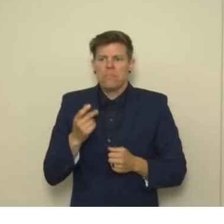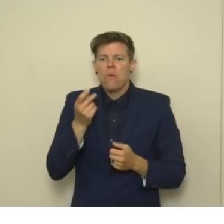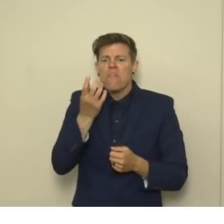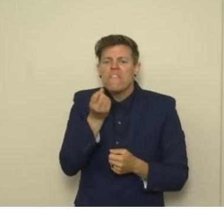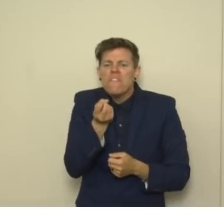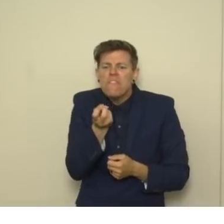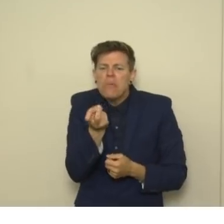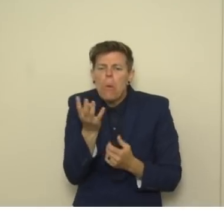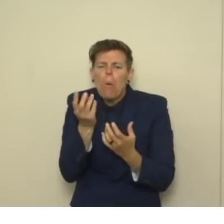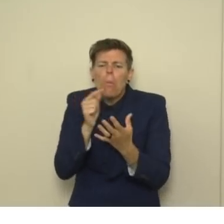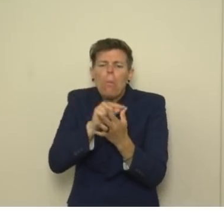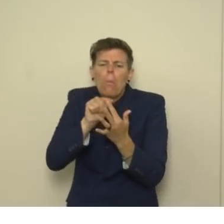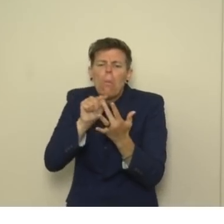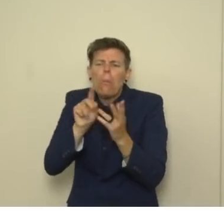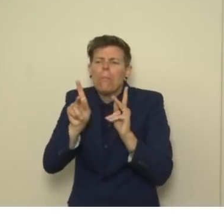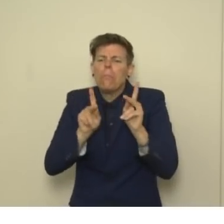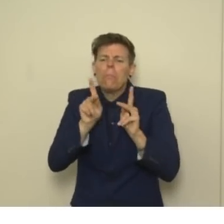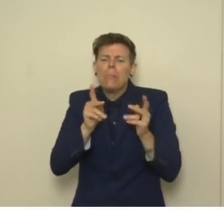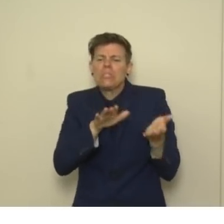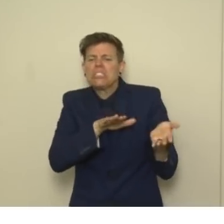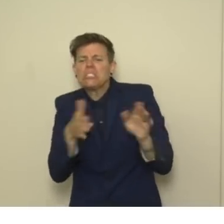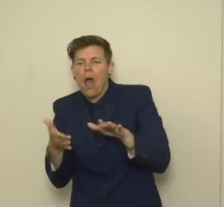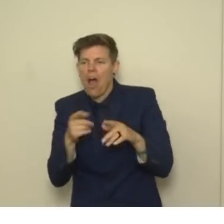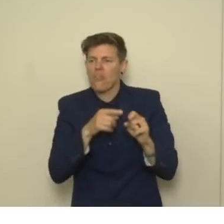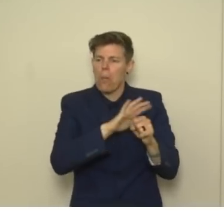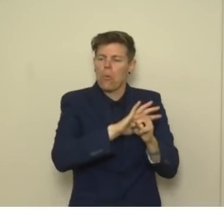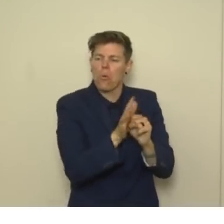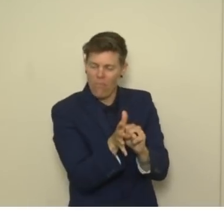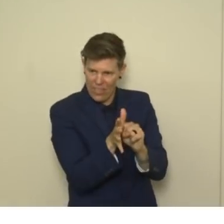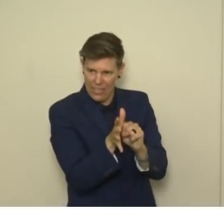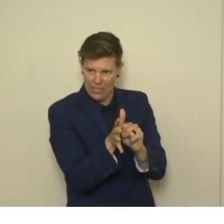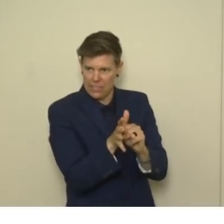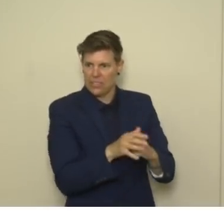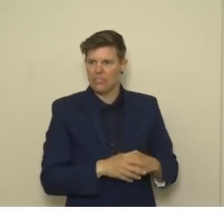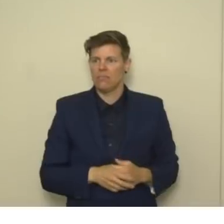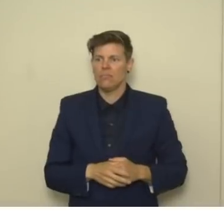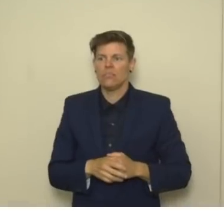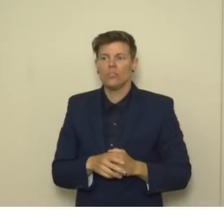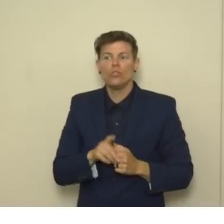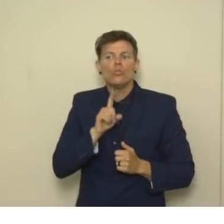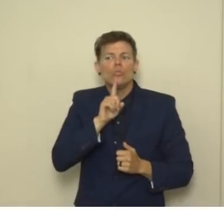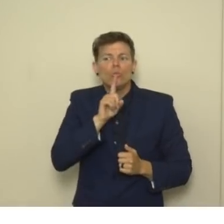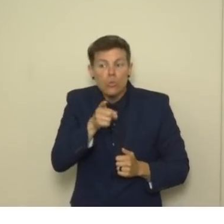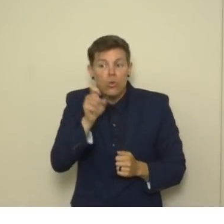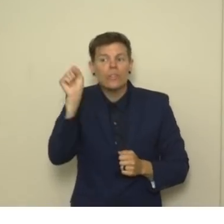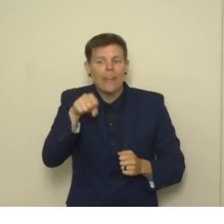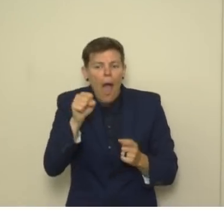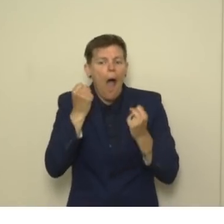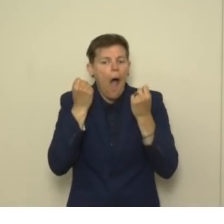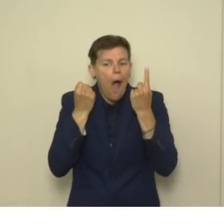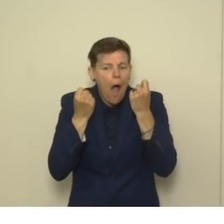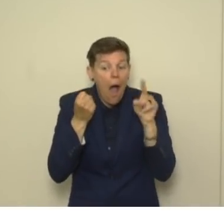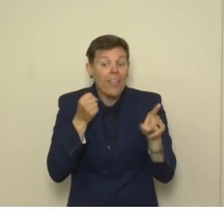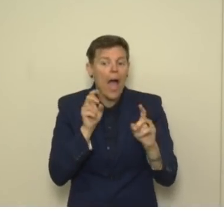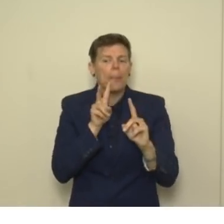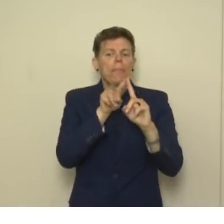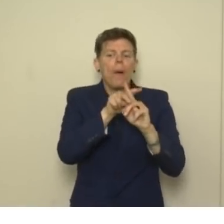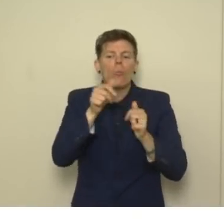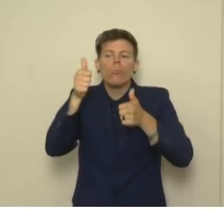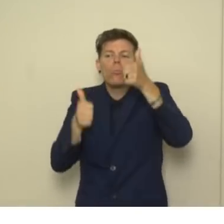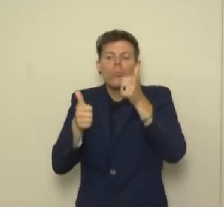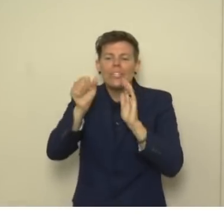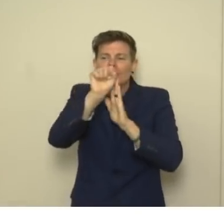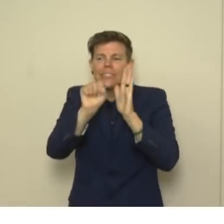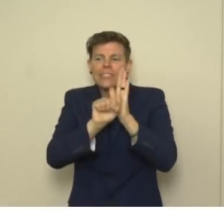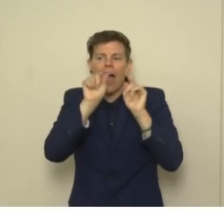COVID-19. It's true that the mortality rate is running, it depends on the state, but in the 4 to 8% range. But